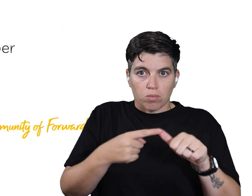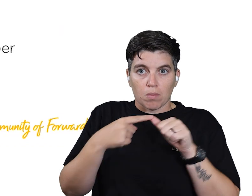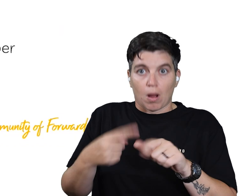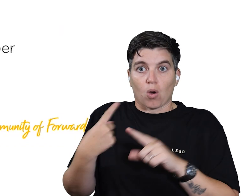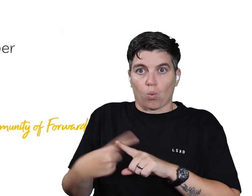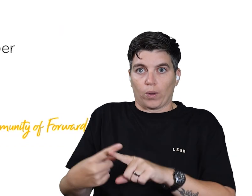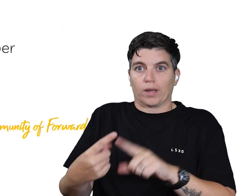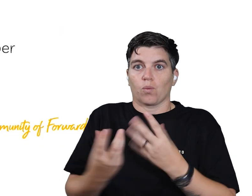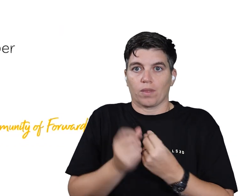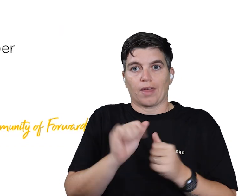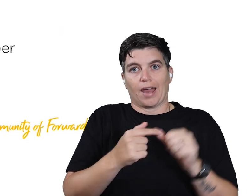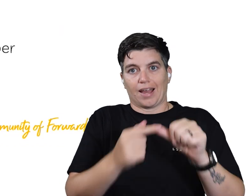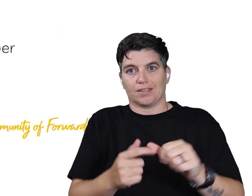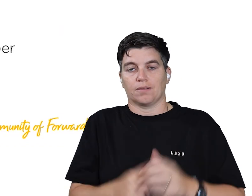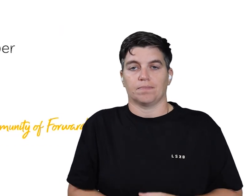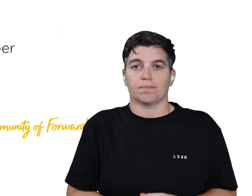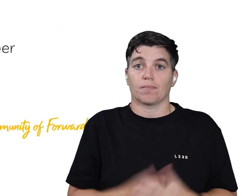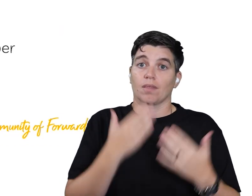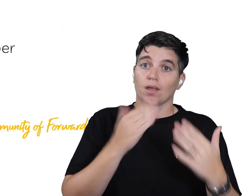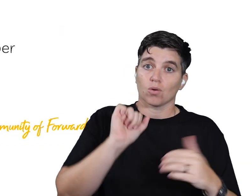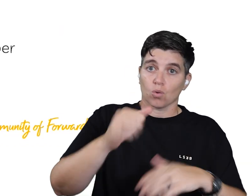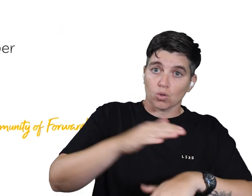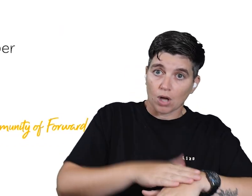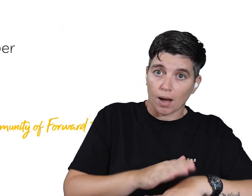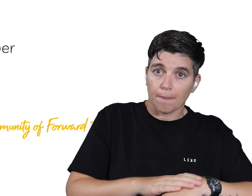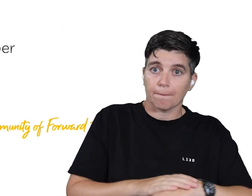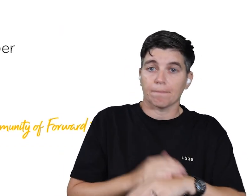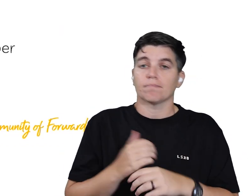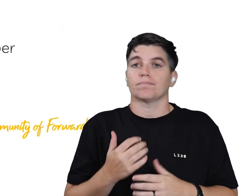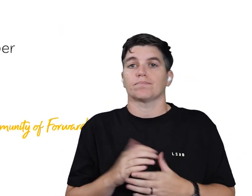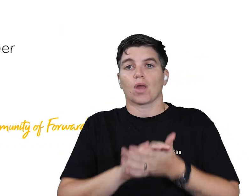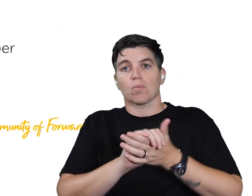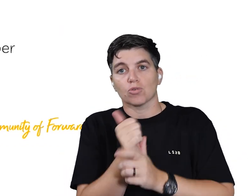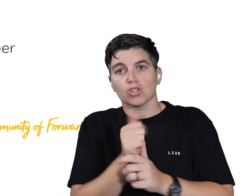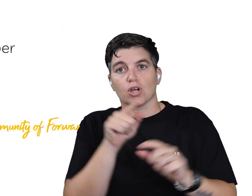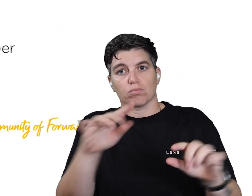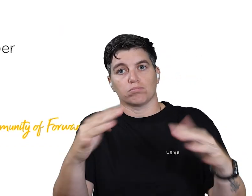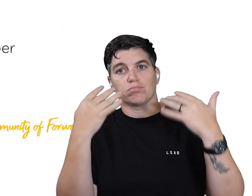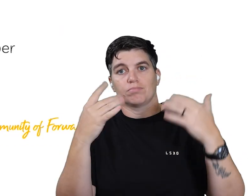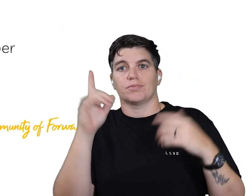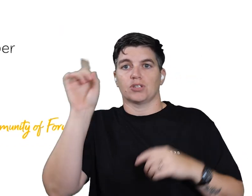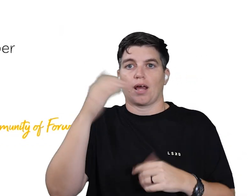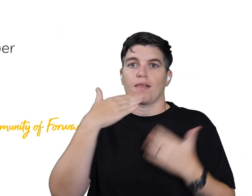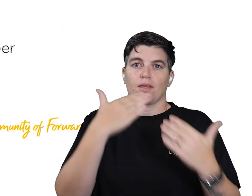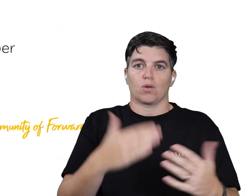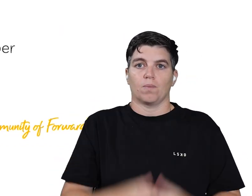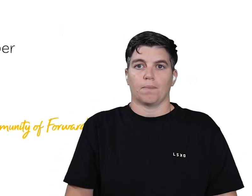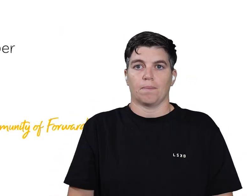relation to that. So thank you for your time. And appreciate your attention today.